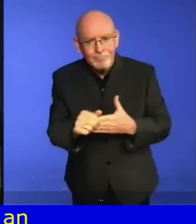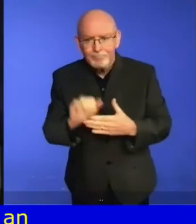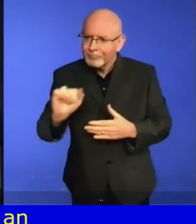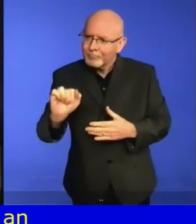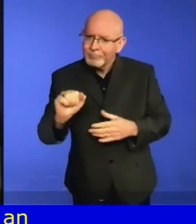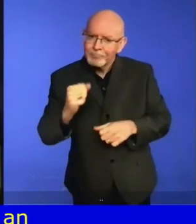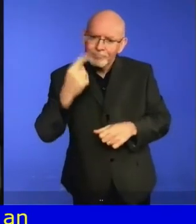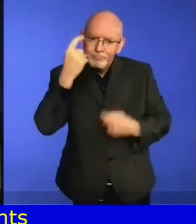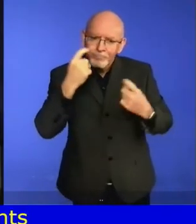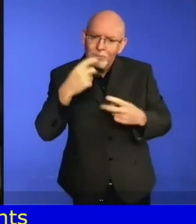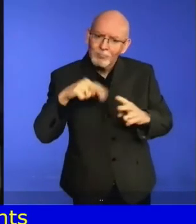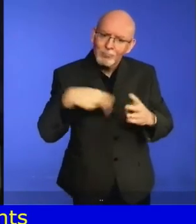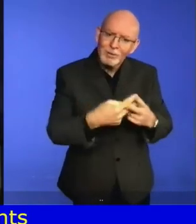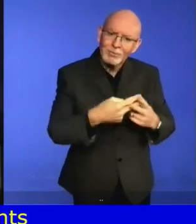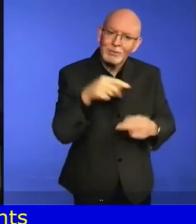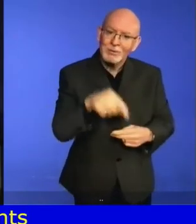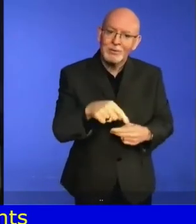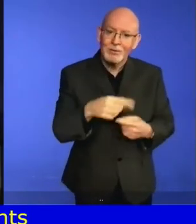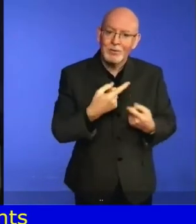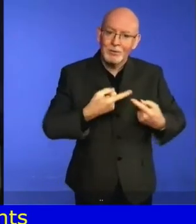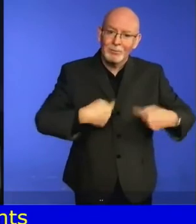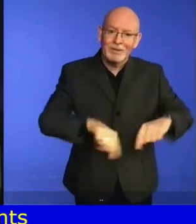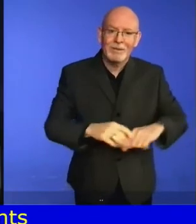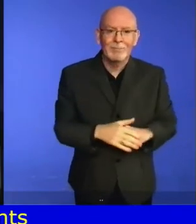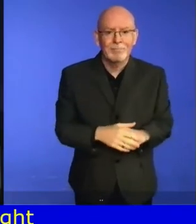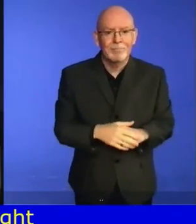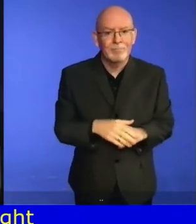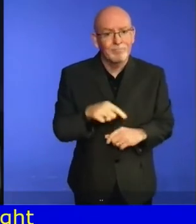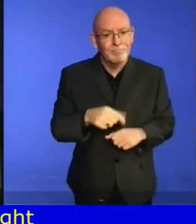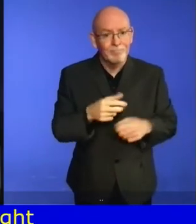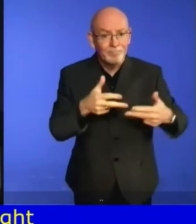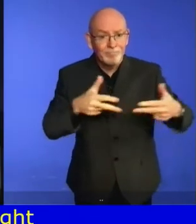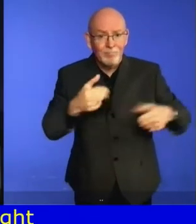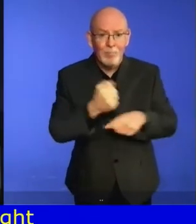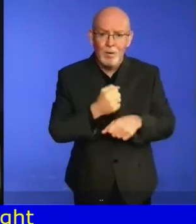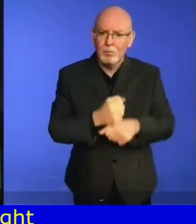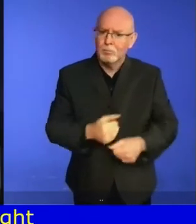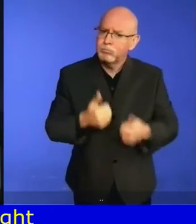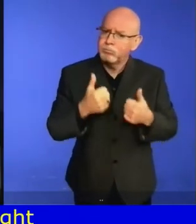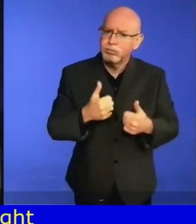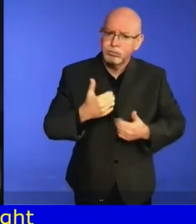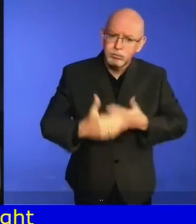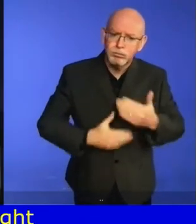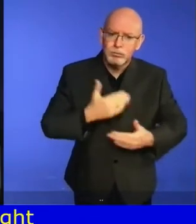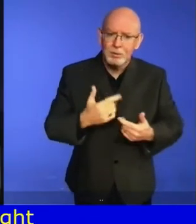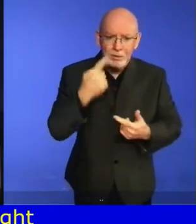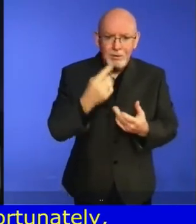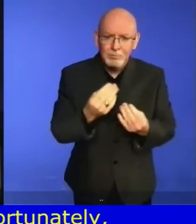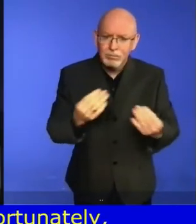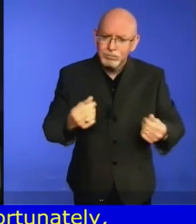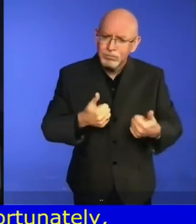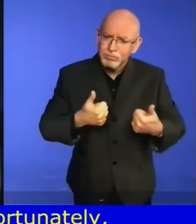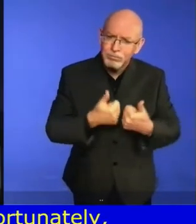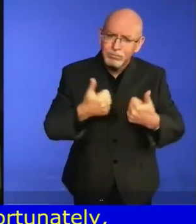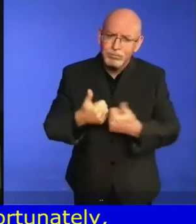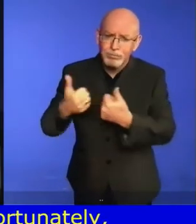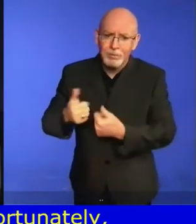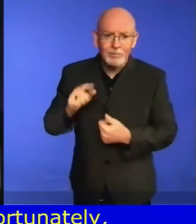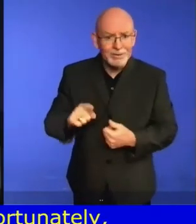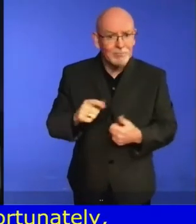accessibility and the lack of provision of reasonable accommodation in UN meetings.